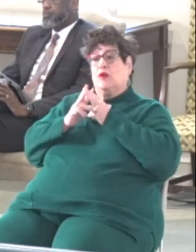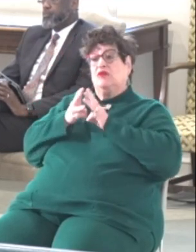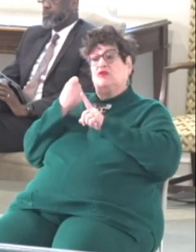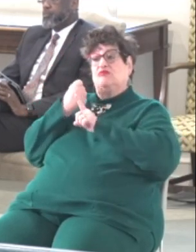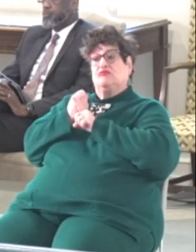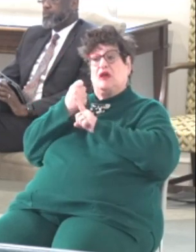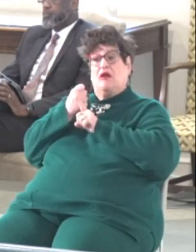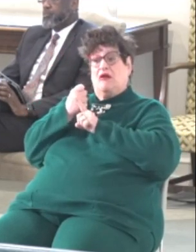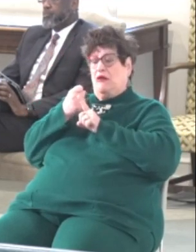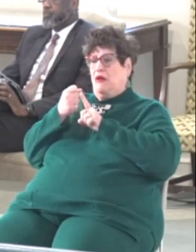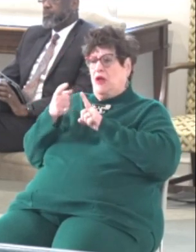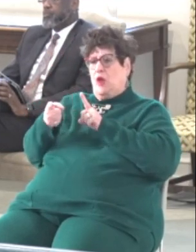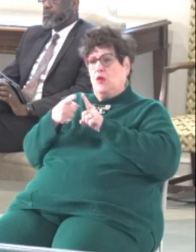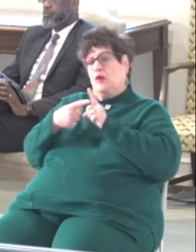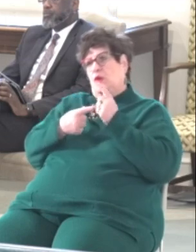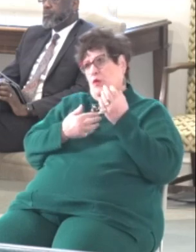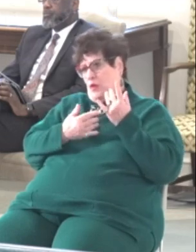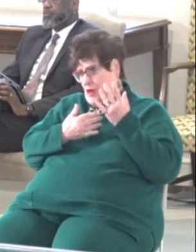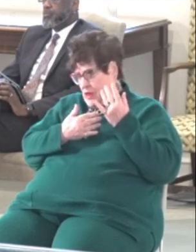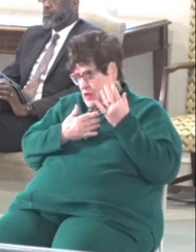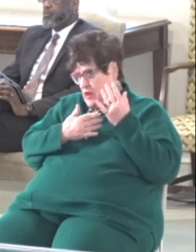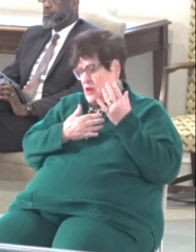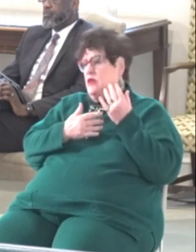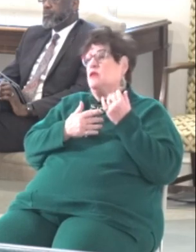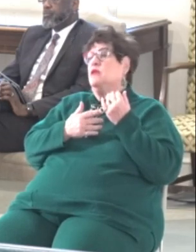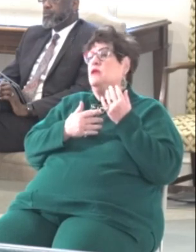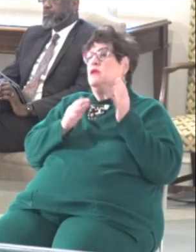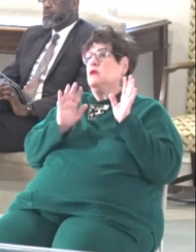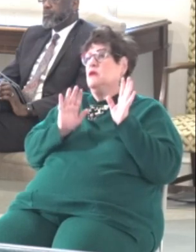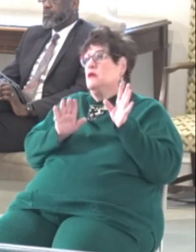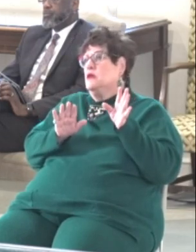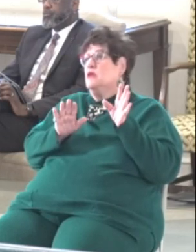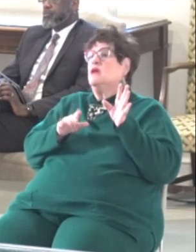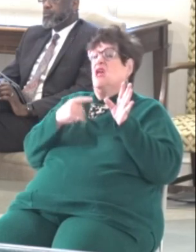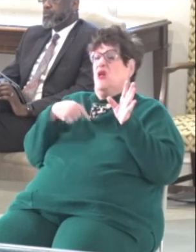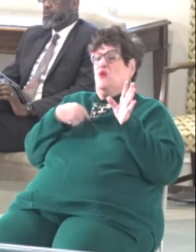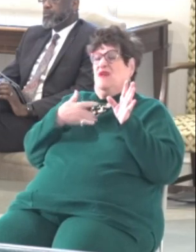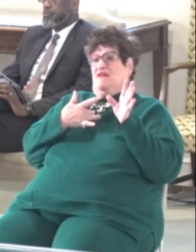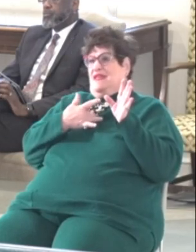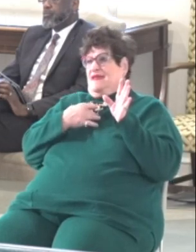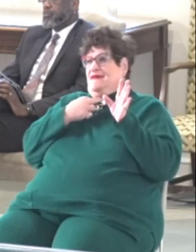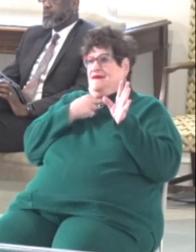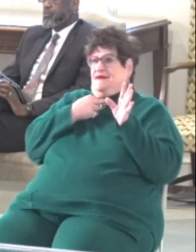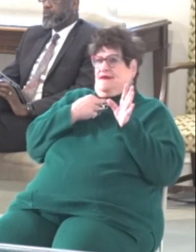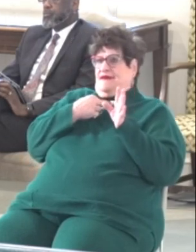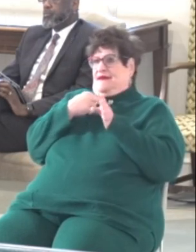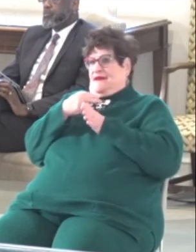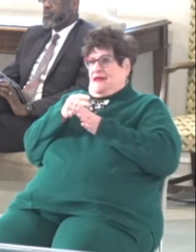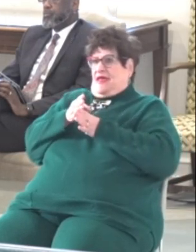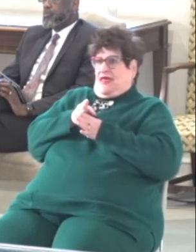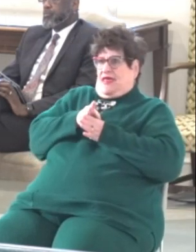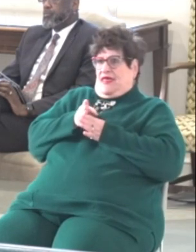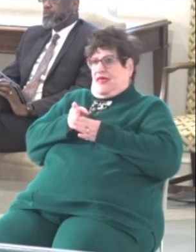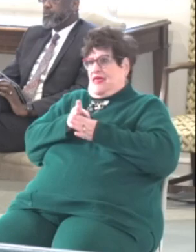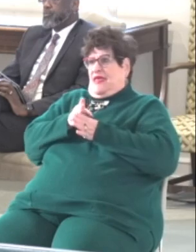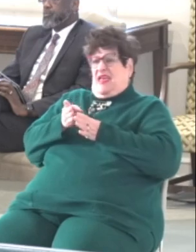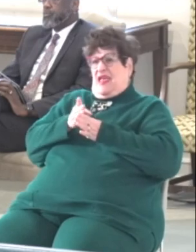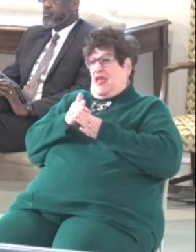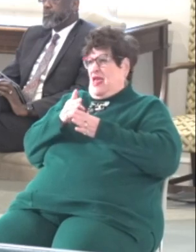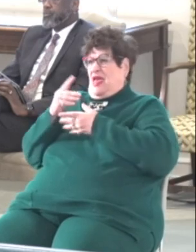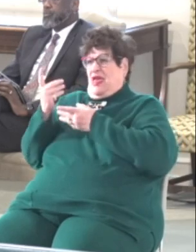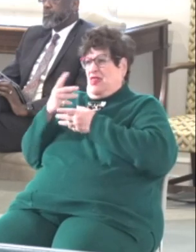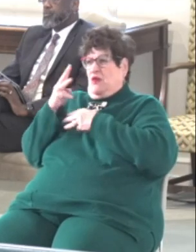lives, when we wait, when we are in the betwixt and between, when it feels like our world has been